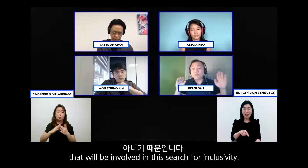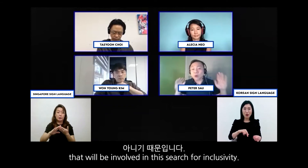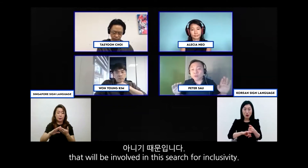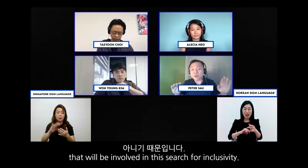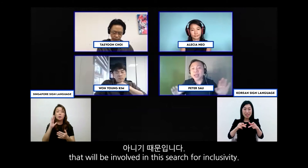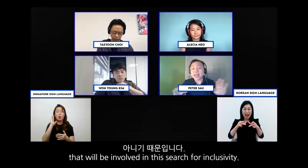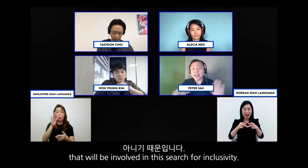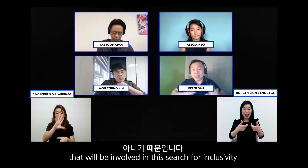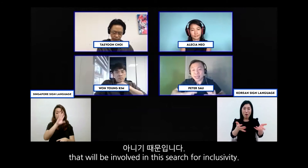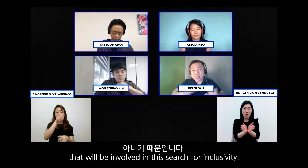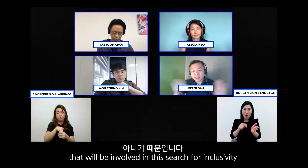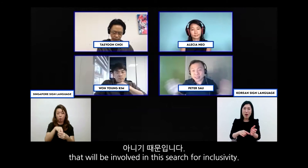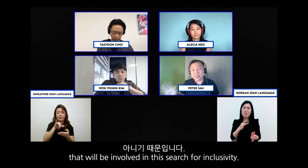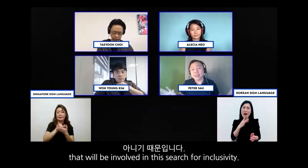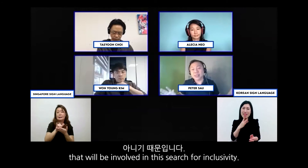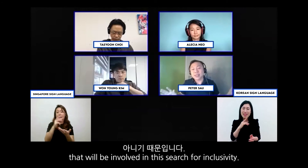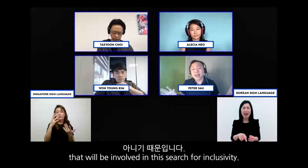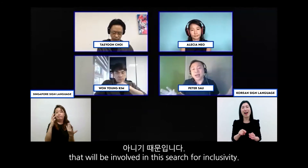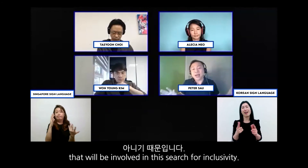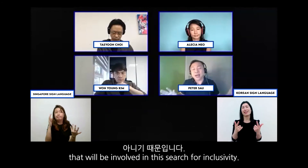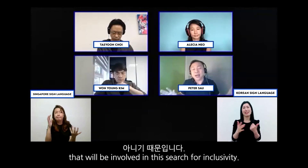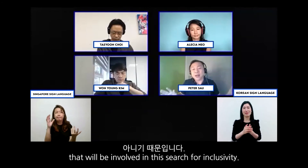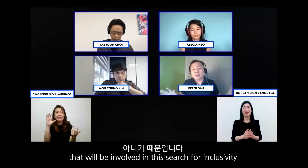be involved